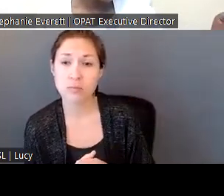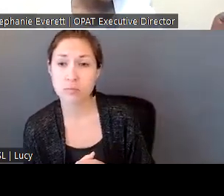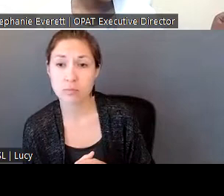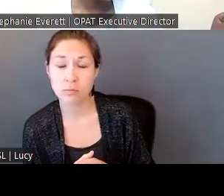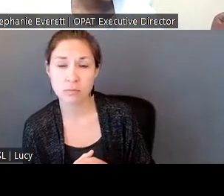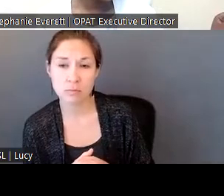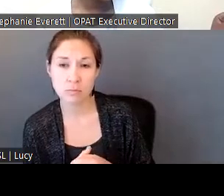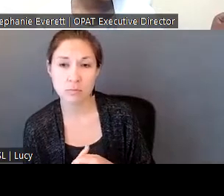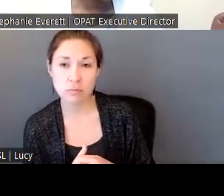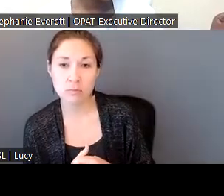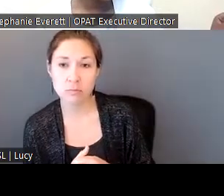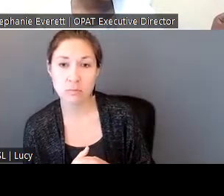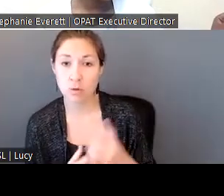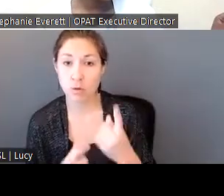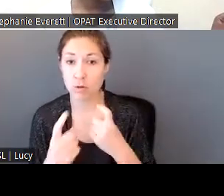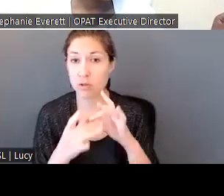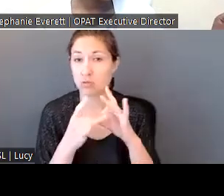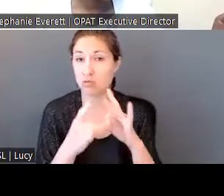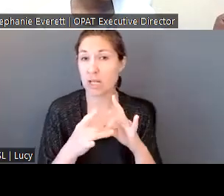in person?